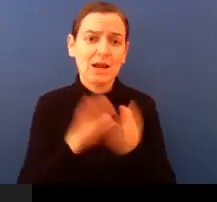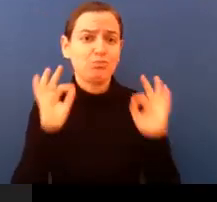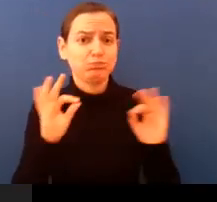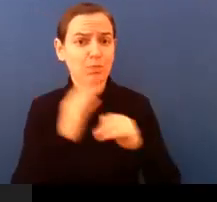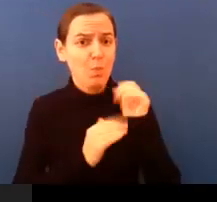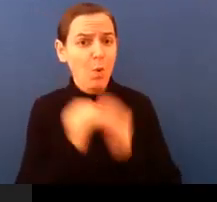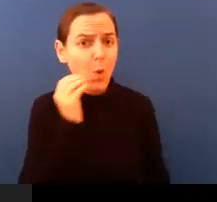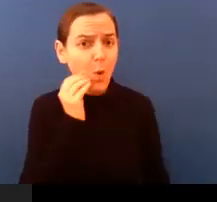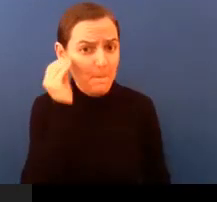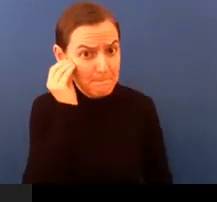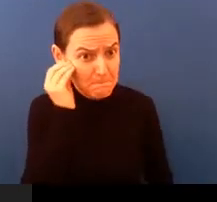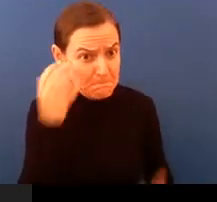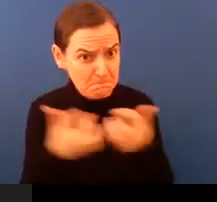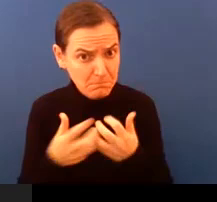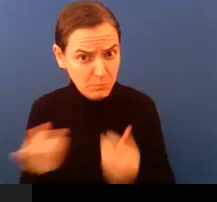the dog.